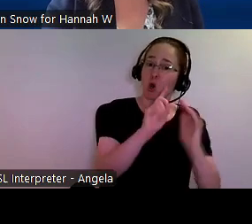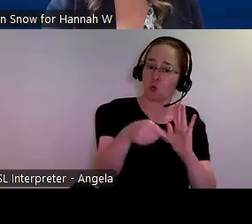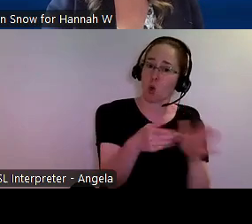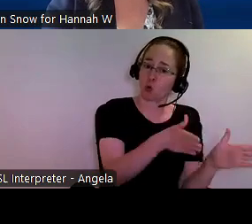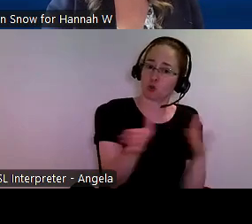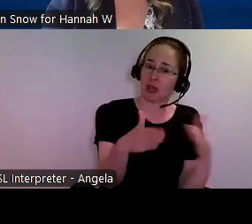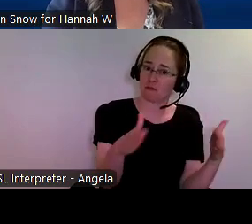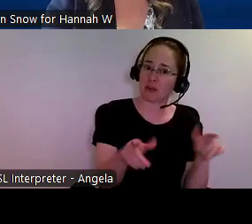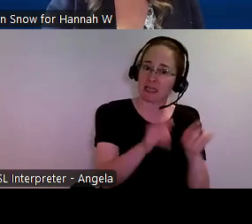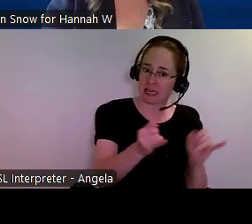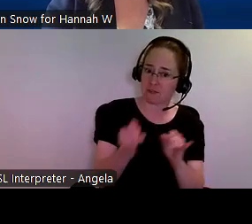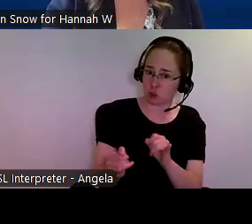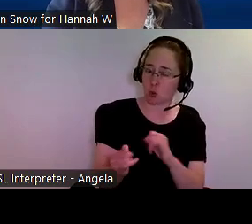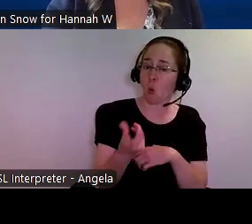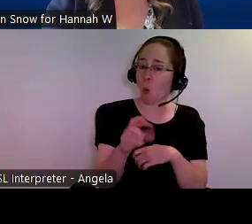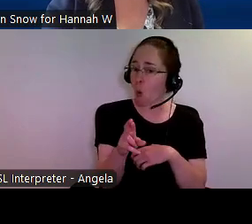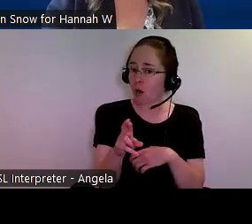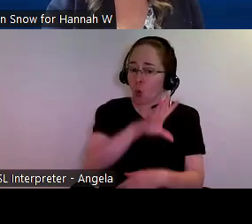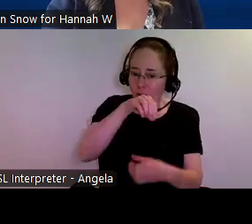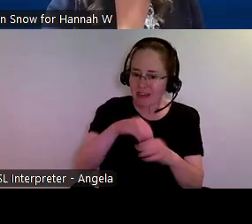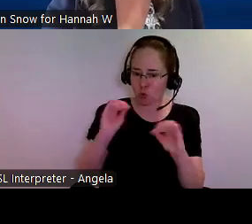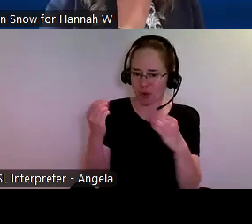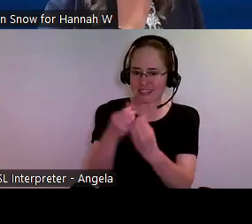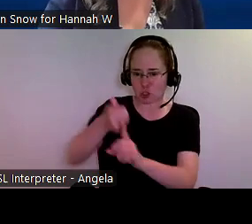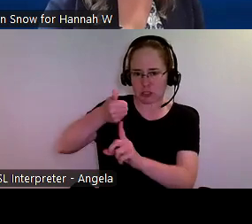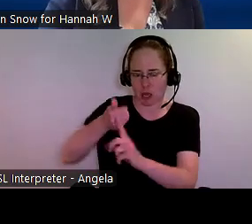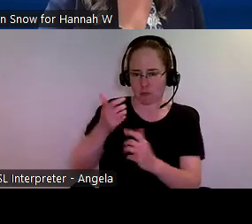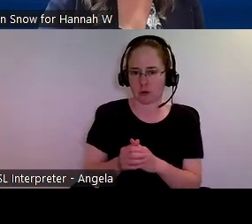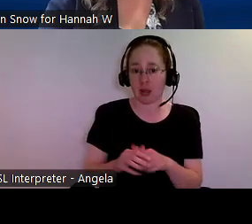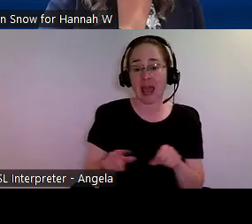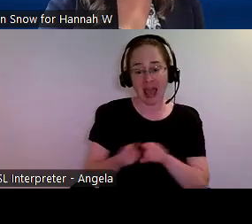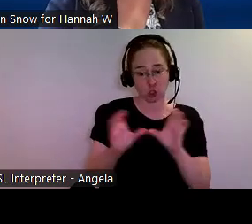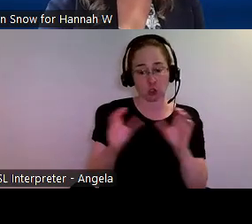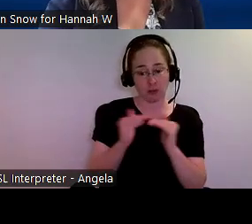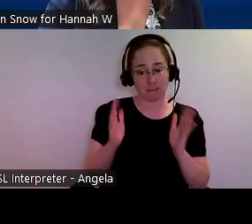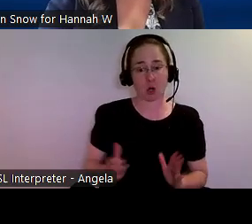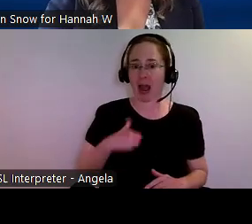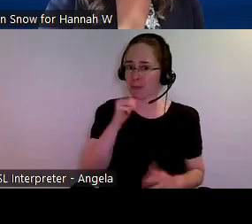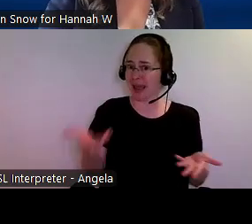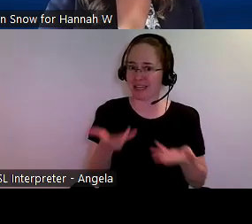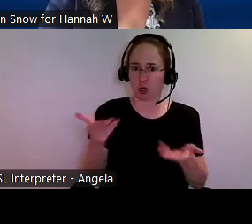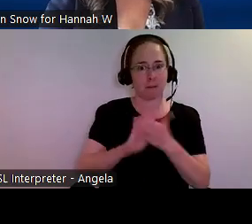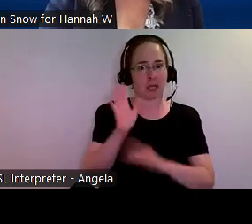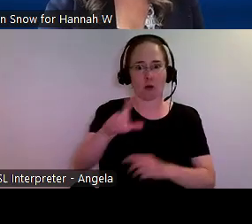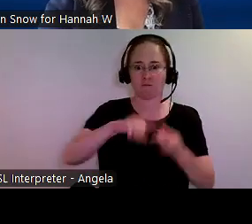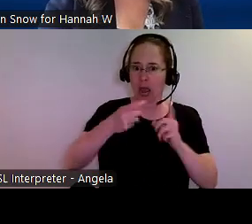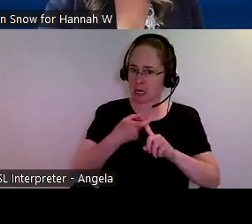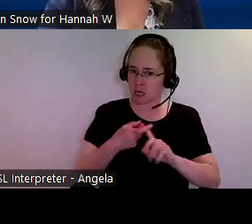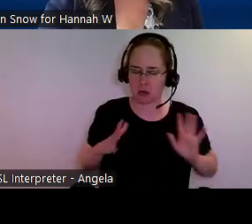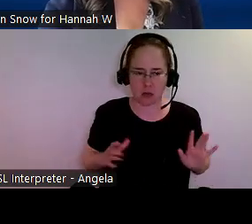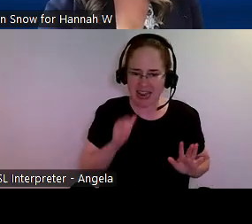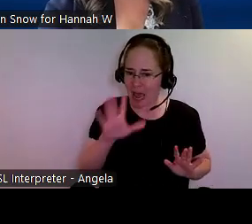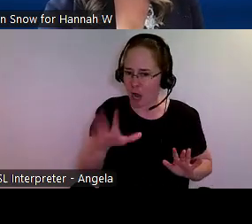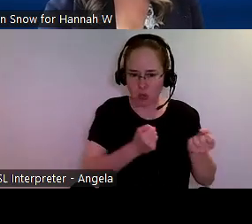then peer role drift as like within the organization as well. So as a certified peer, I'm not here to be your friend. I'm not here to